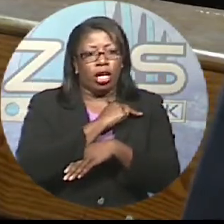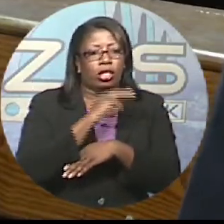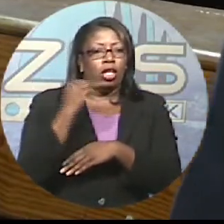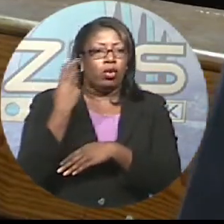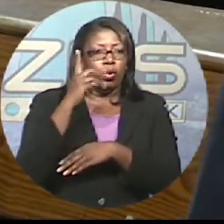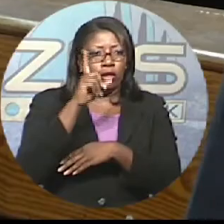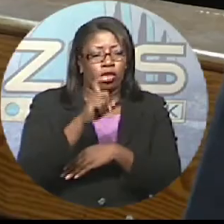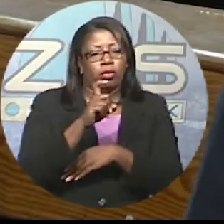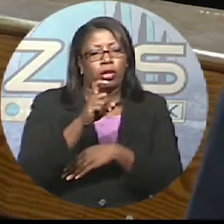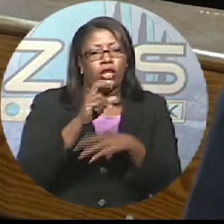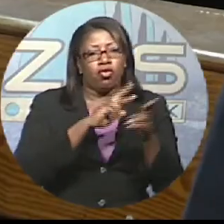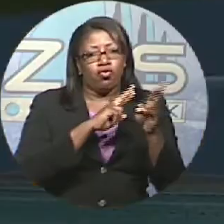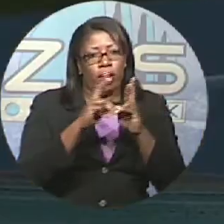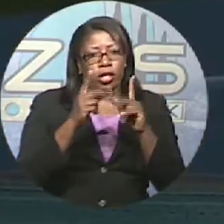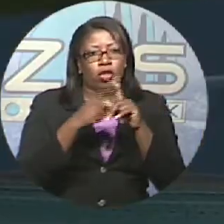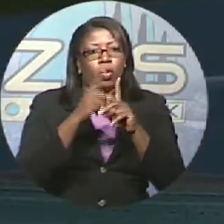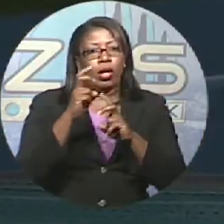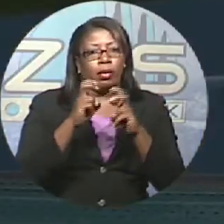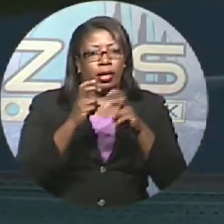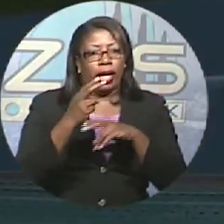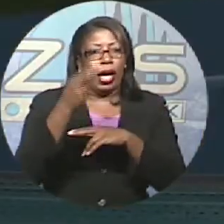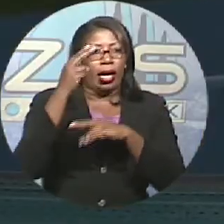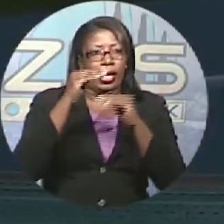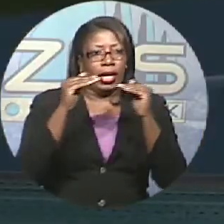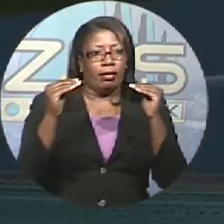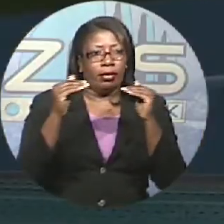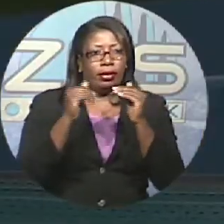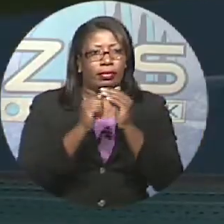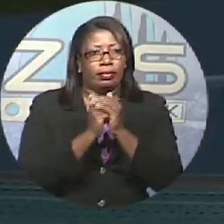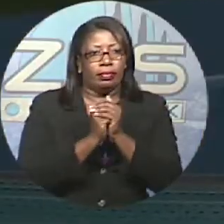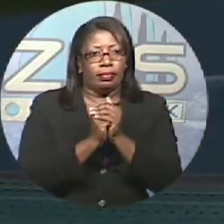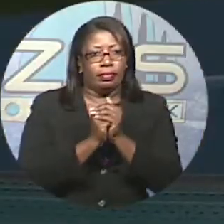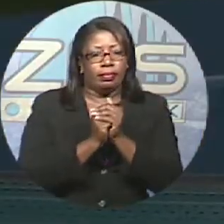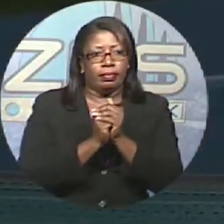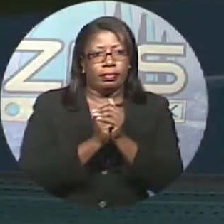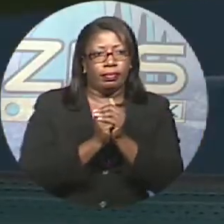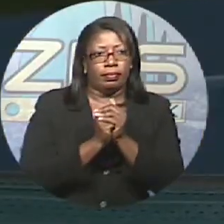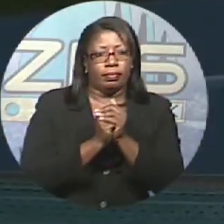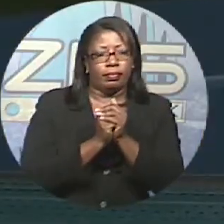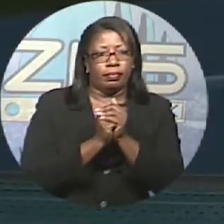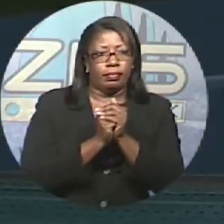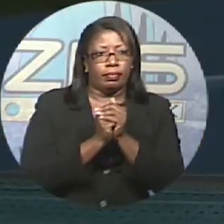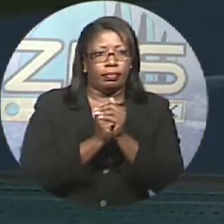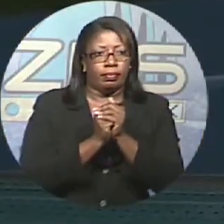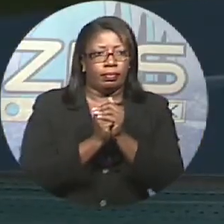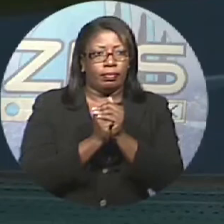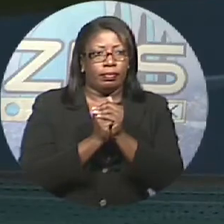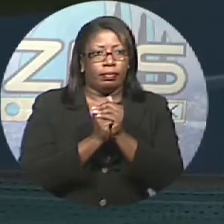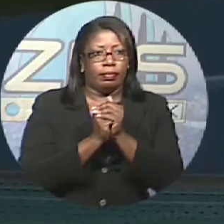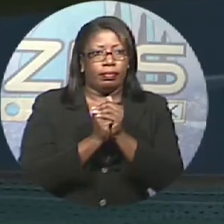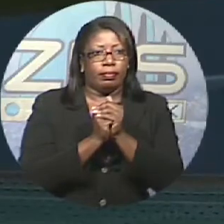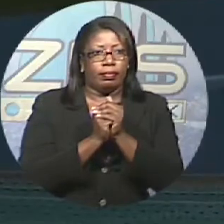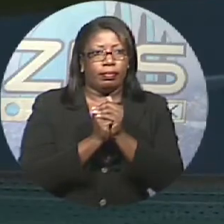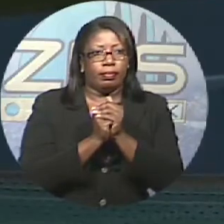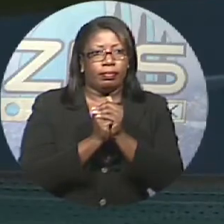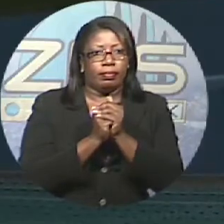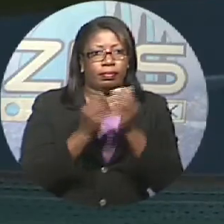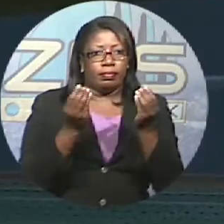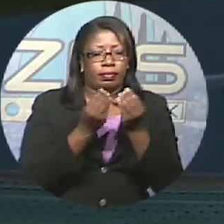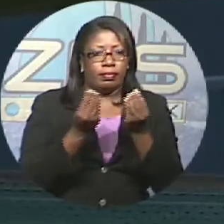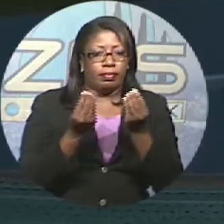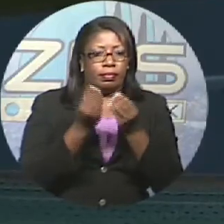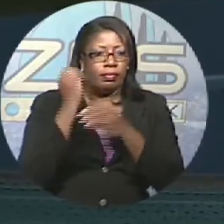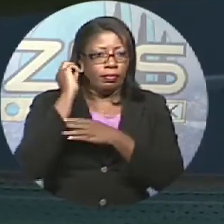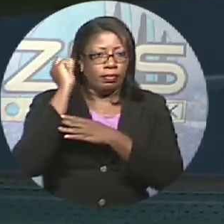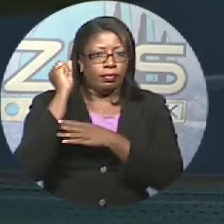to compete at a high level. A Bahamian baseball player was a part of history over the weekend, which made national